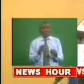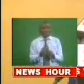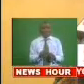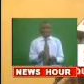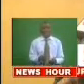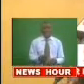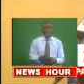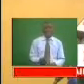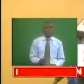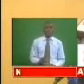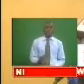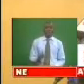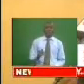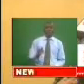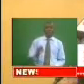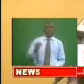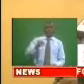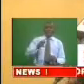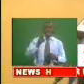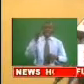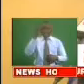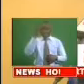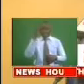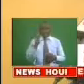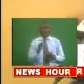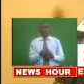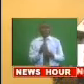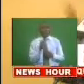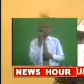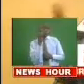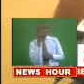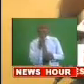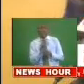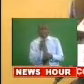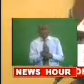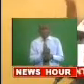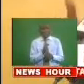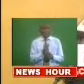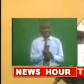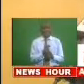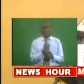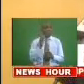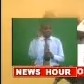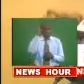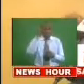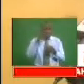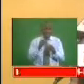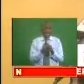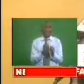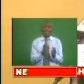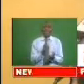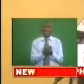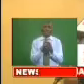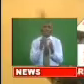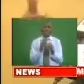some meningitis, which was treated or wasn't well treated, and as a result of the healing of the meninges of the brain, it could end up